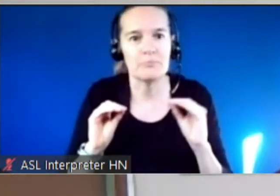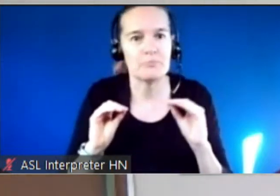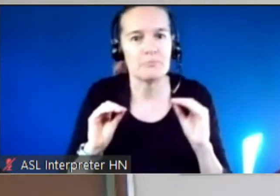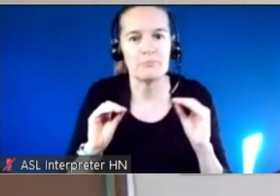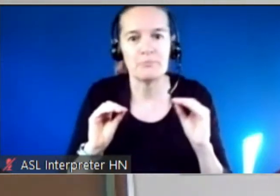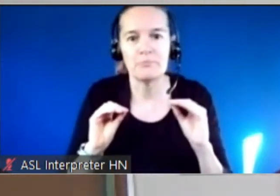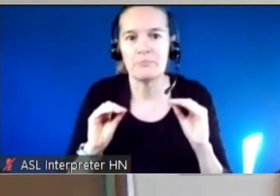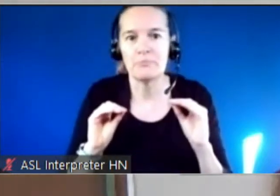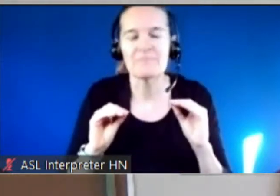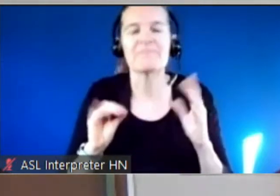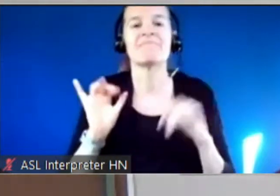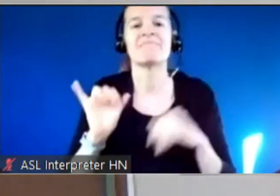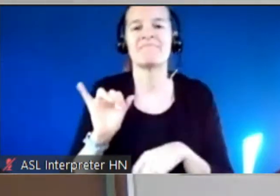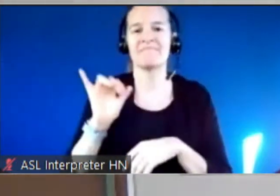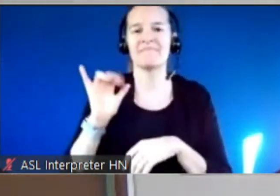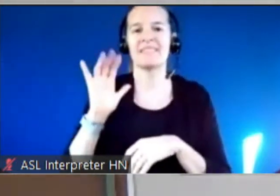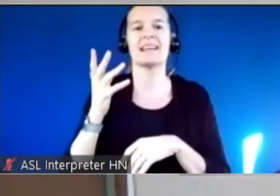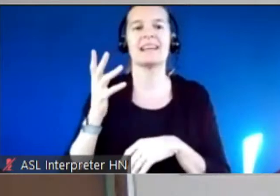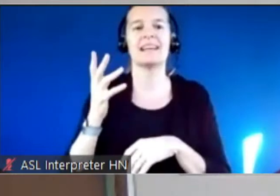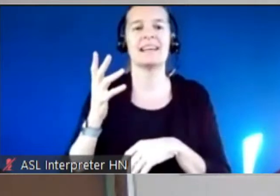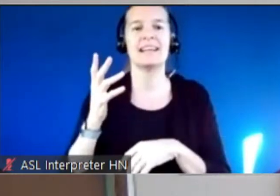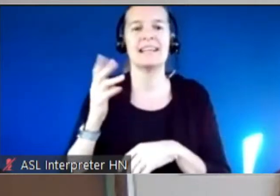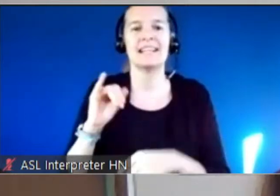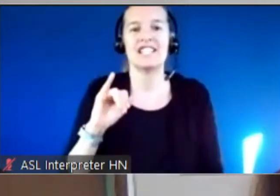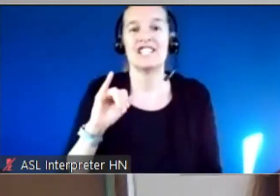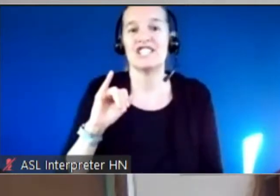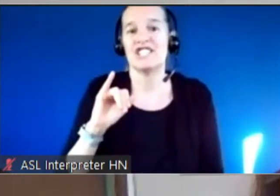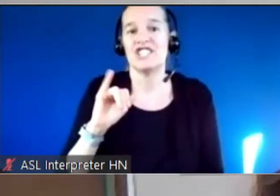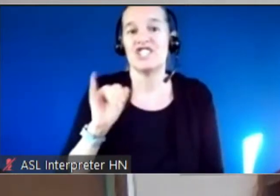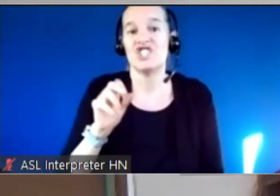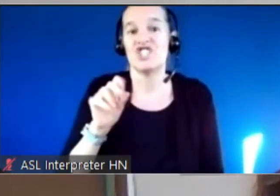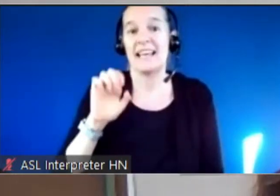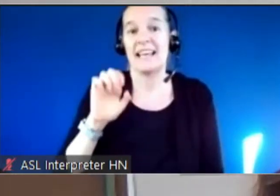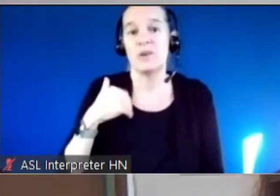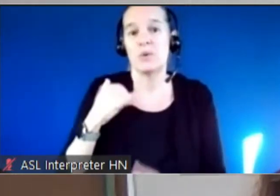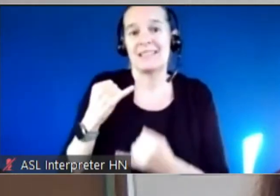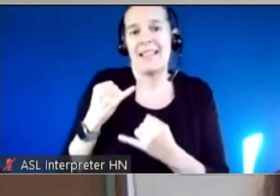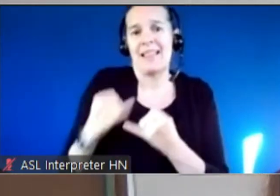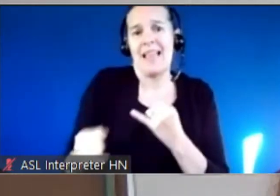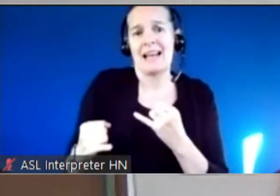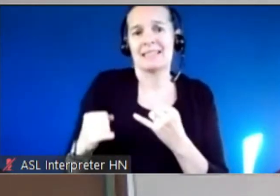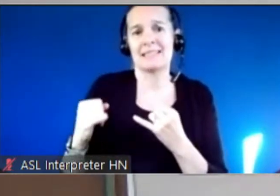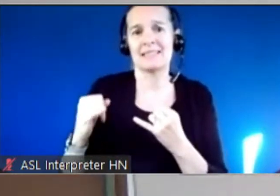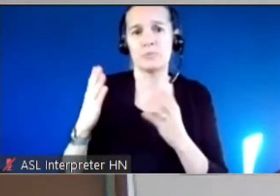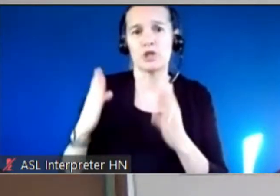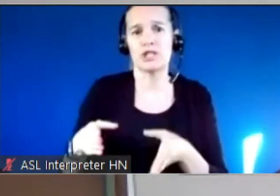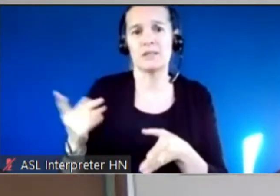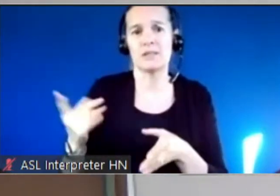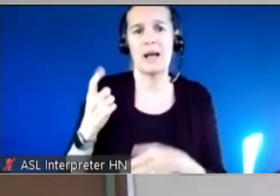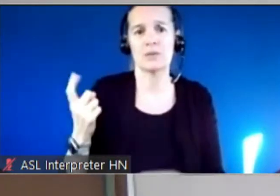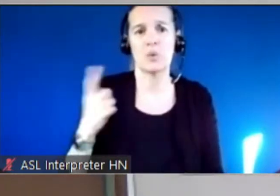Okay, Jackie is our last media partner who's going to ask questions. So maybe